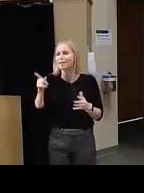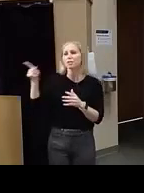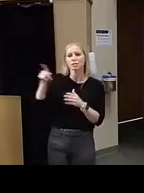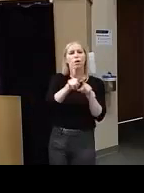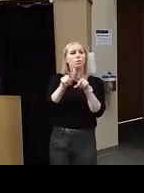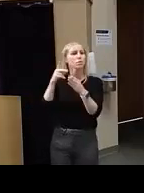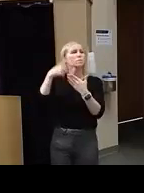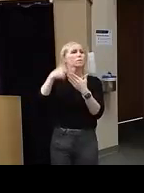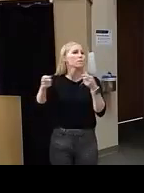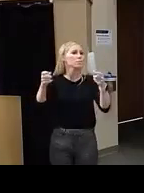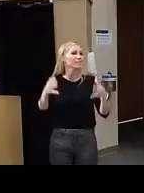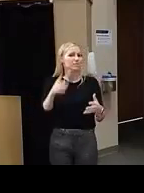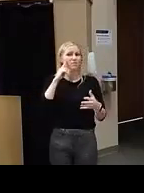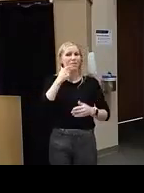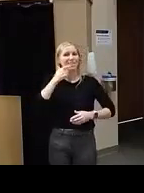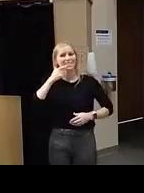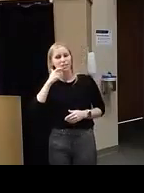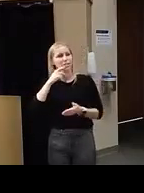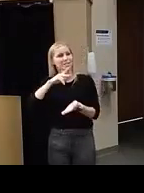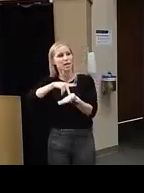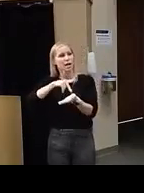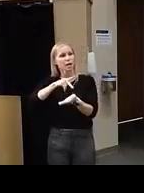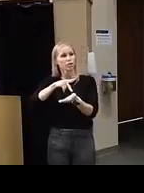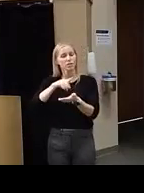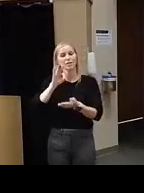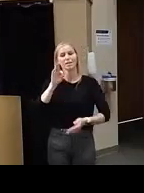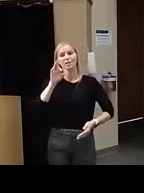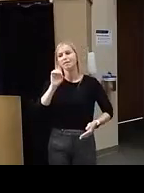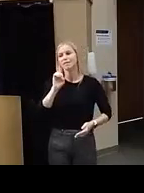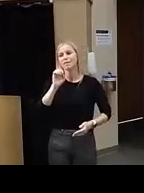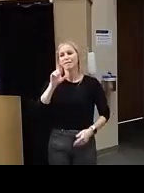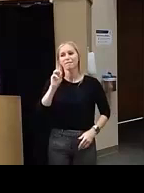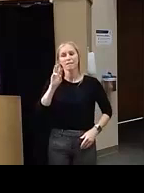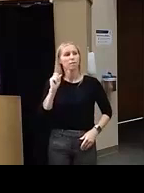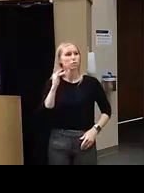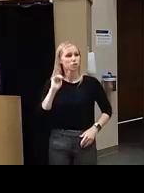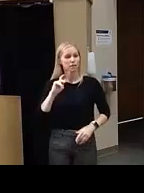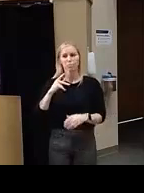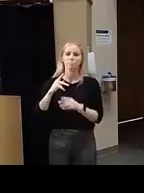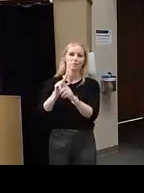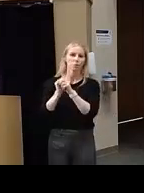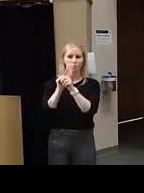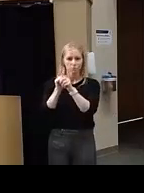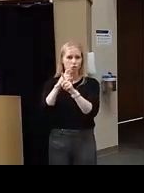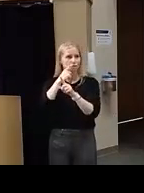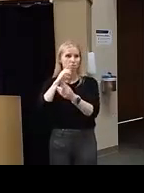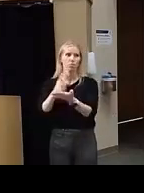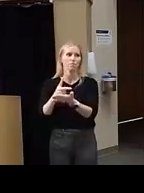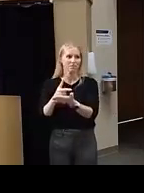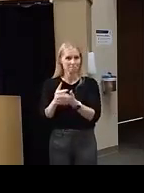program director for our Addiction Psychiatry Fellowship, which was just approved. So